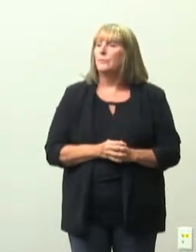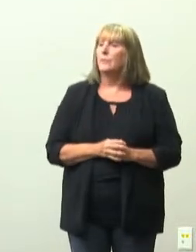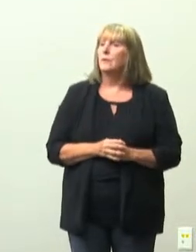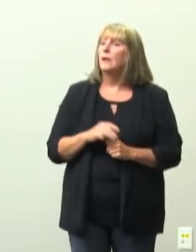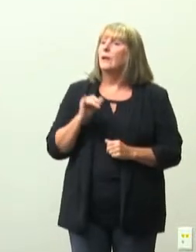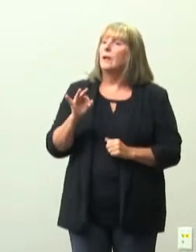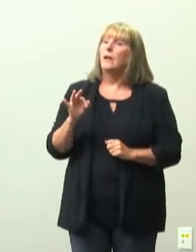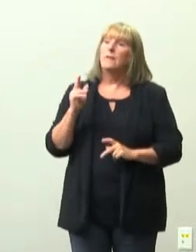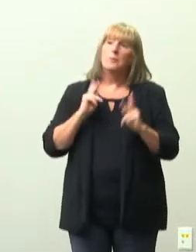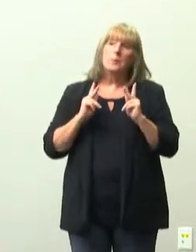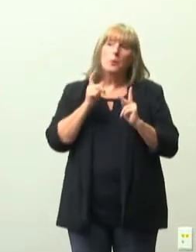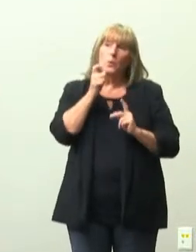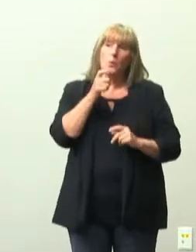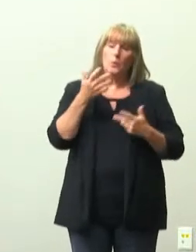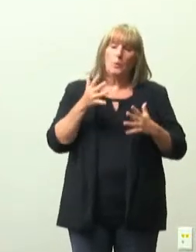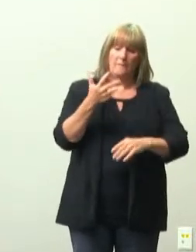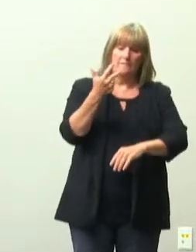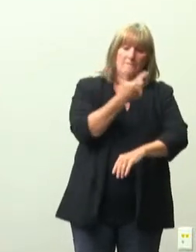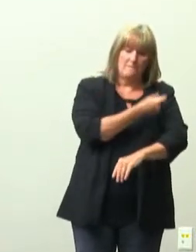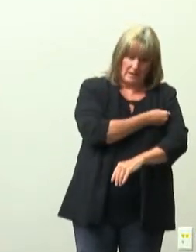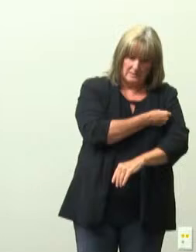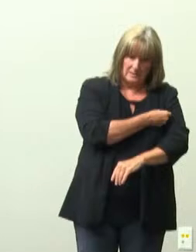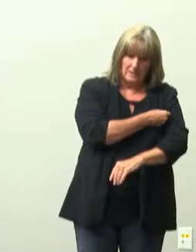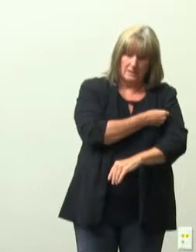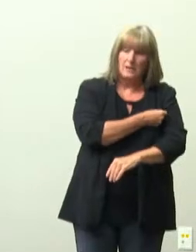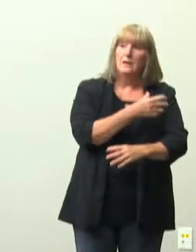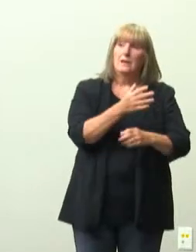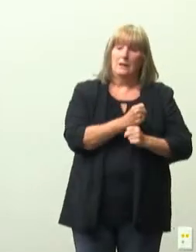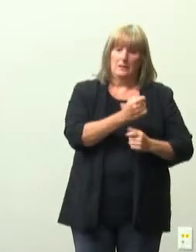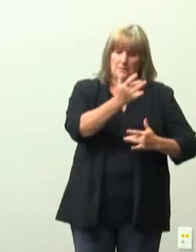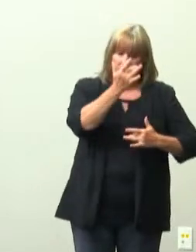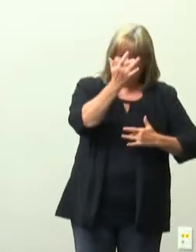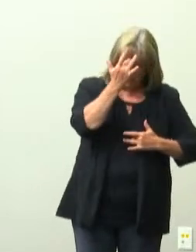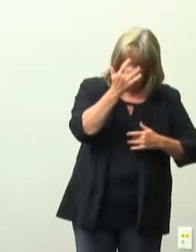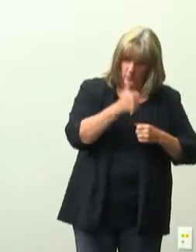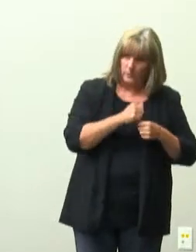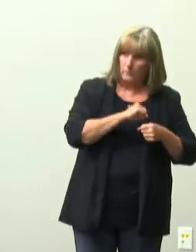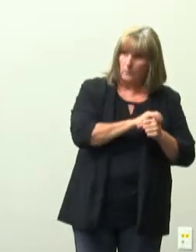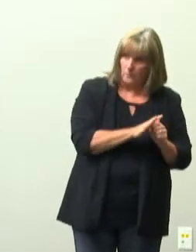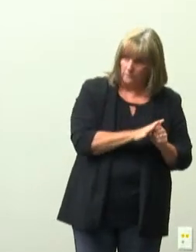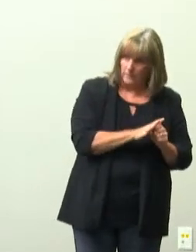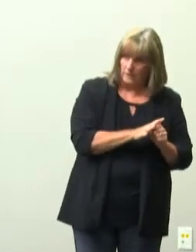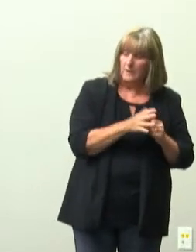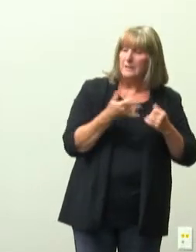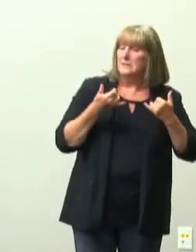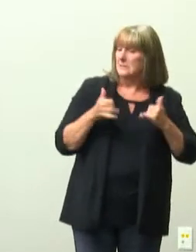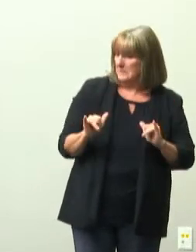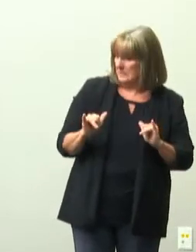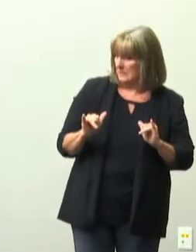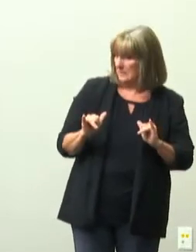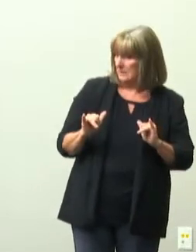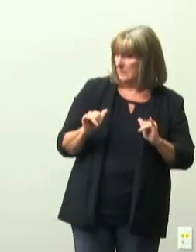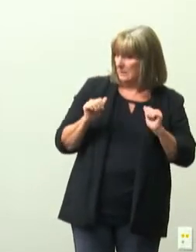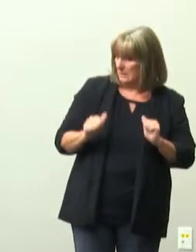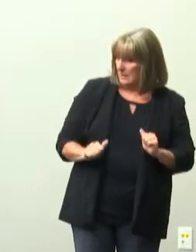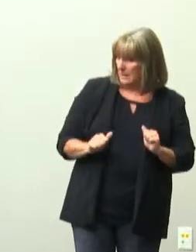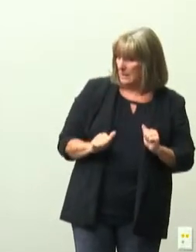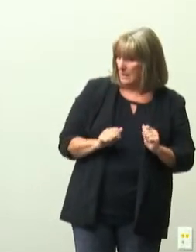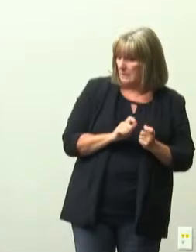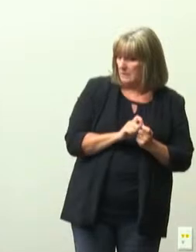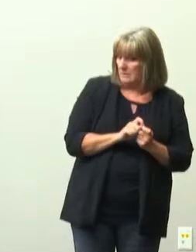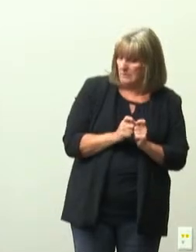if people who are vaccinated are still ending up getting infected with COVID-19, is there still a chance for mutations to